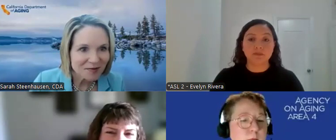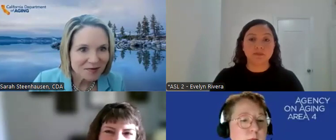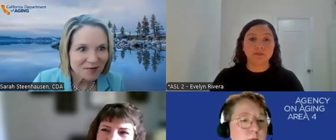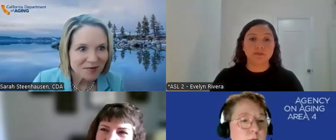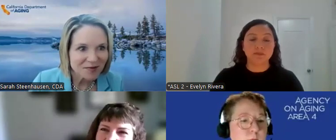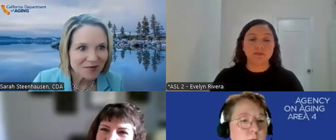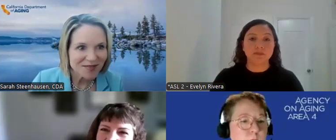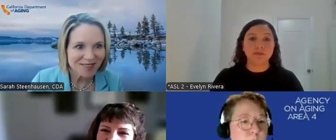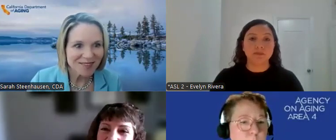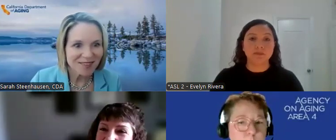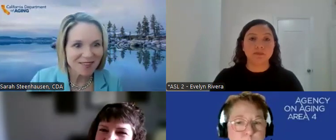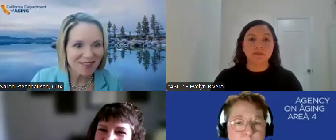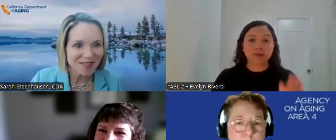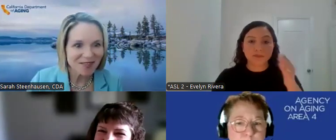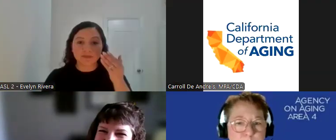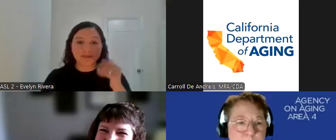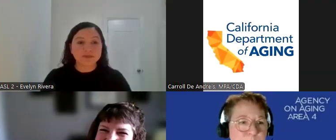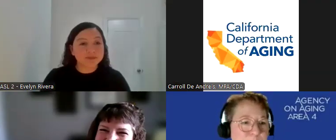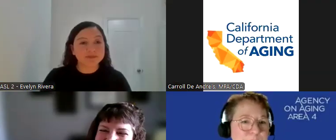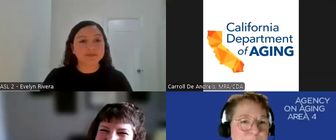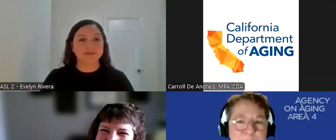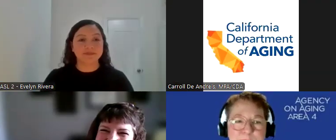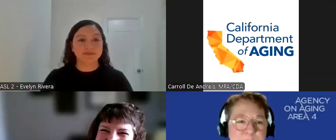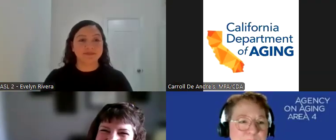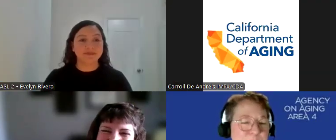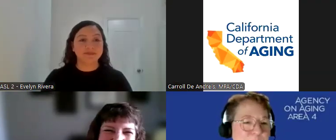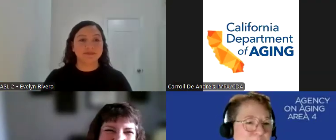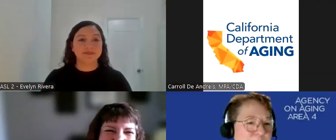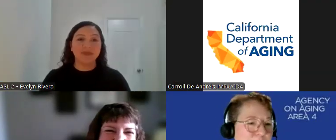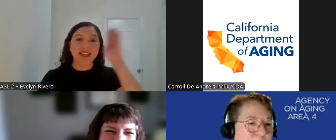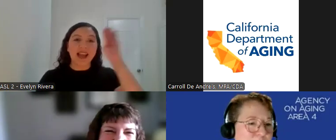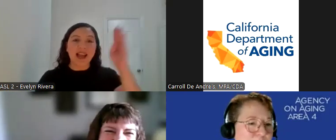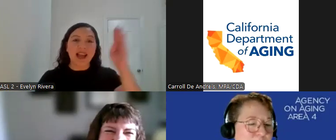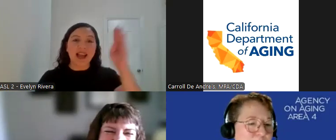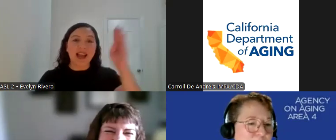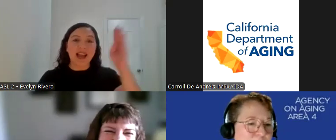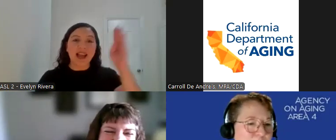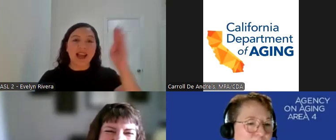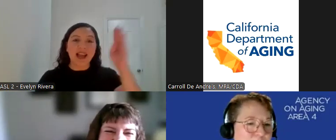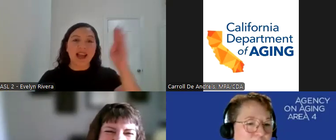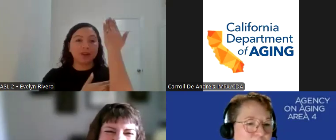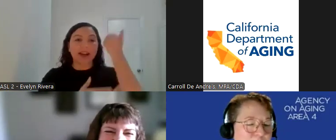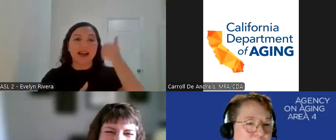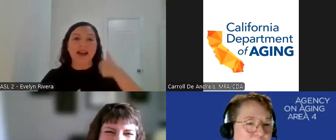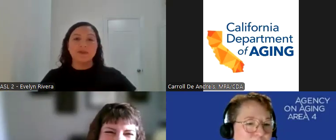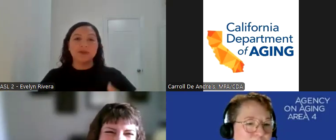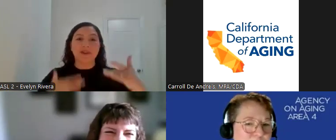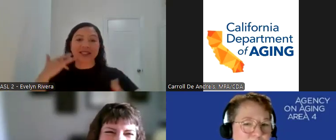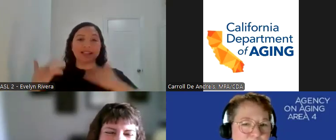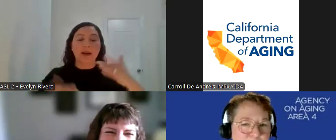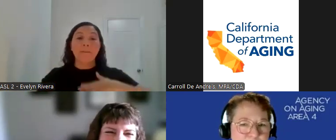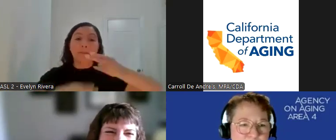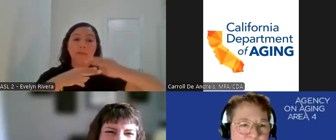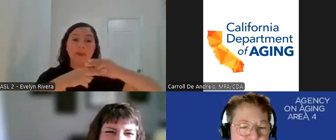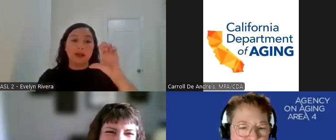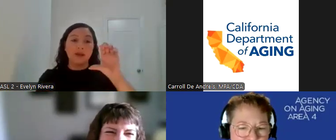Good, Hi, Carly. I go. Oh, sorry. Hi, good morning. I'm so excited to be here. My name is Carly Stelzer. I am